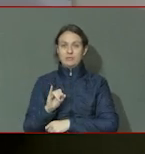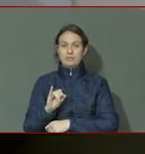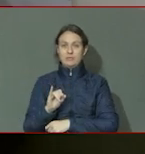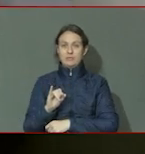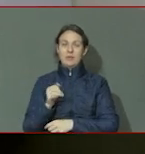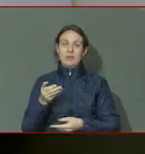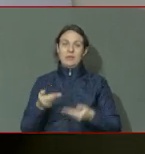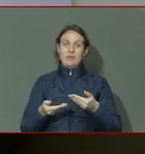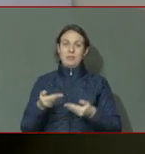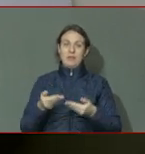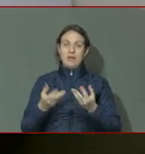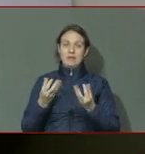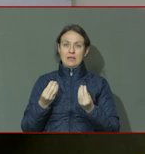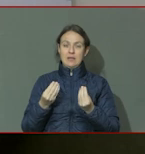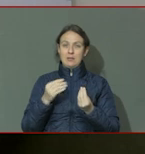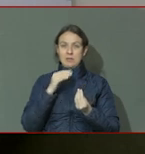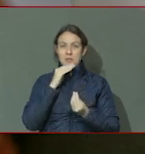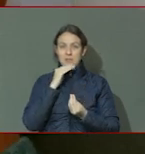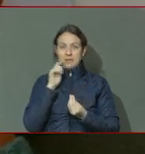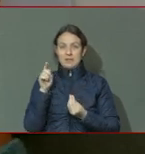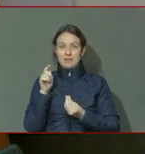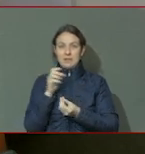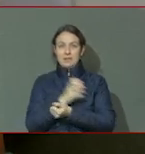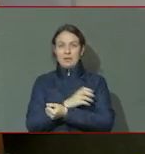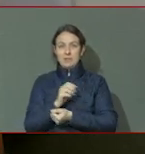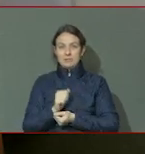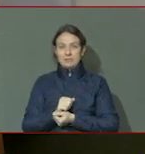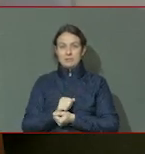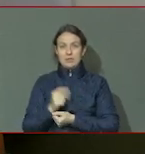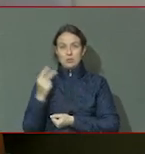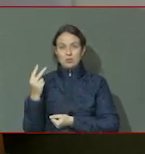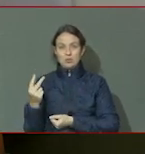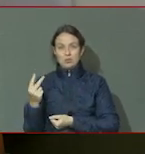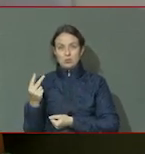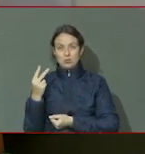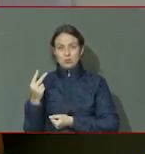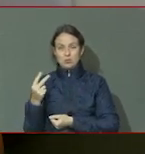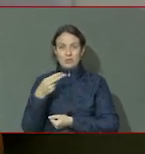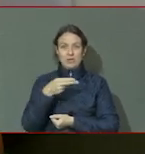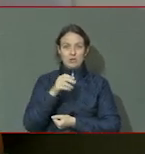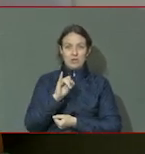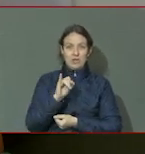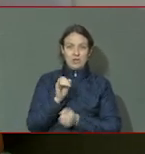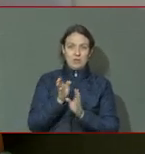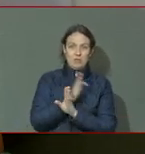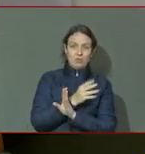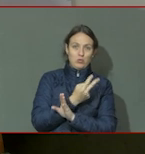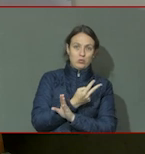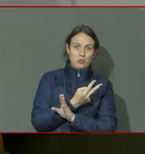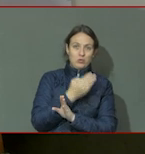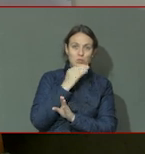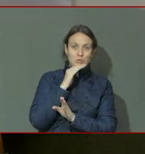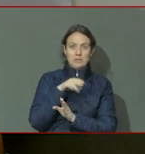balancing number is the power. Okay, so that there's a 2 in front of the HI, so that is why